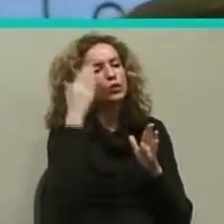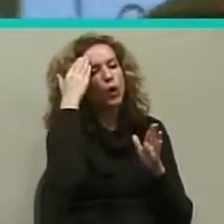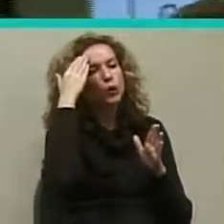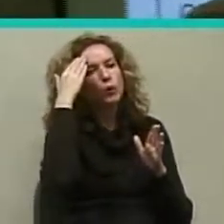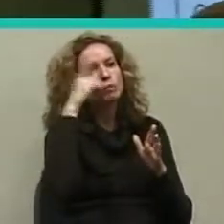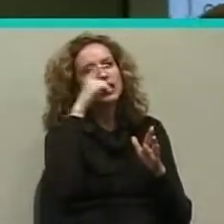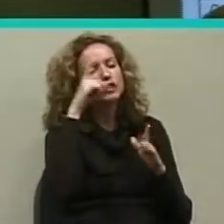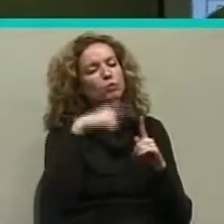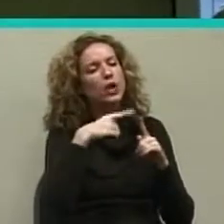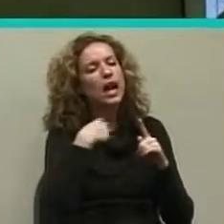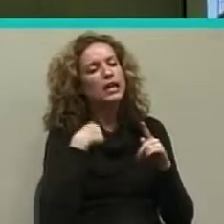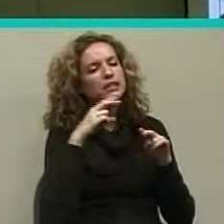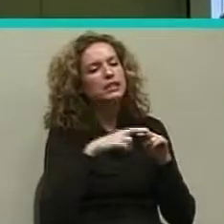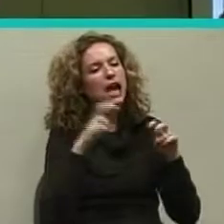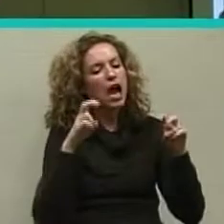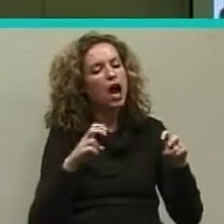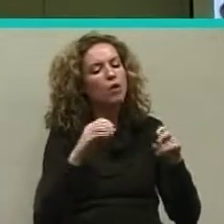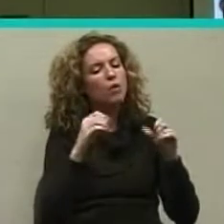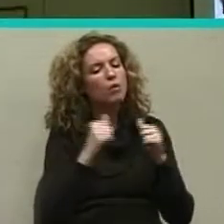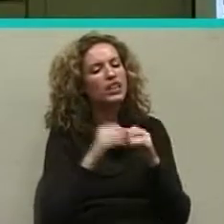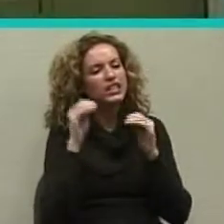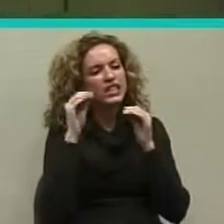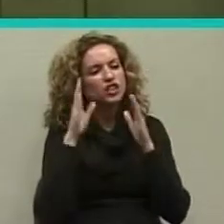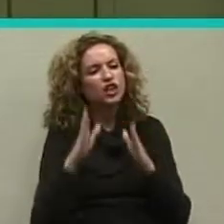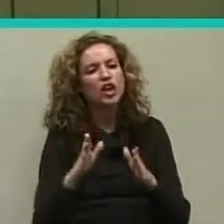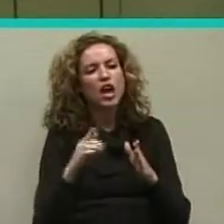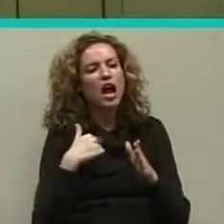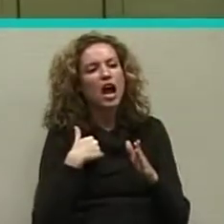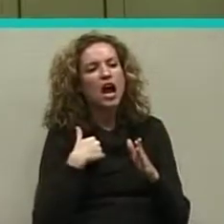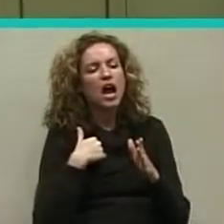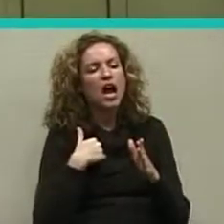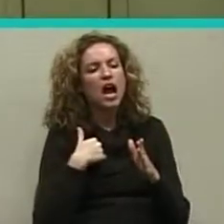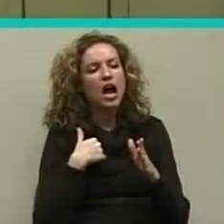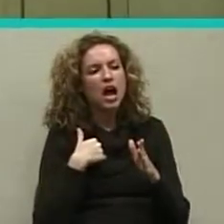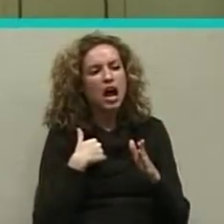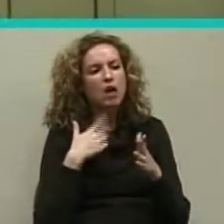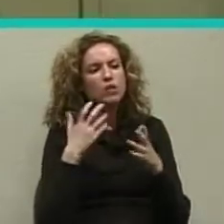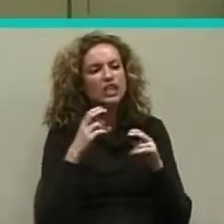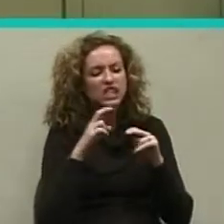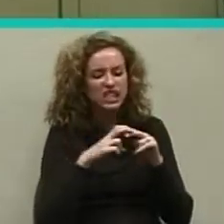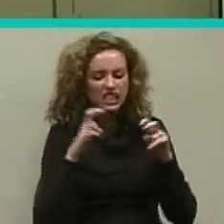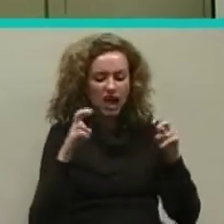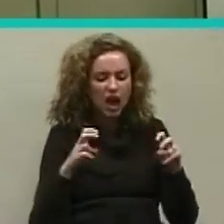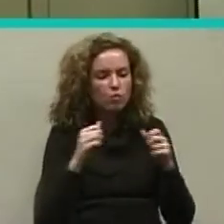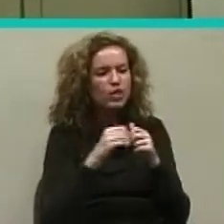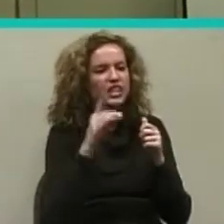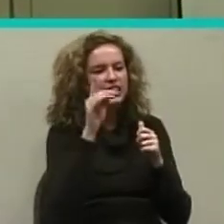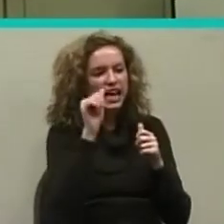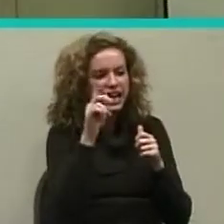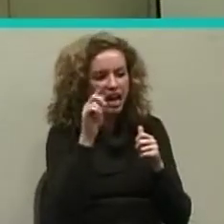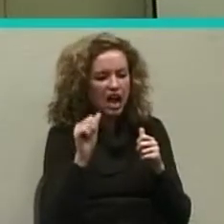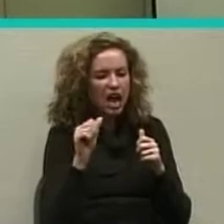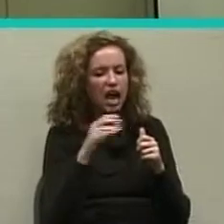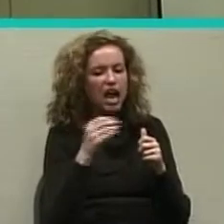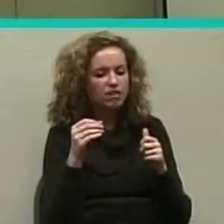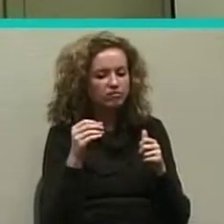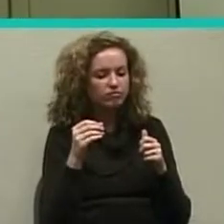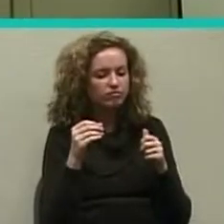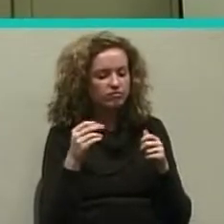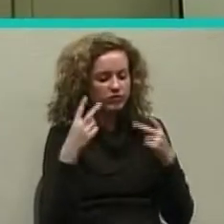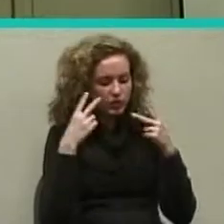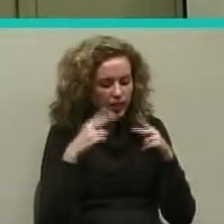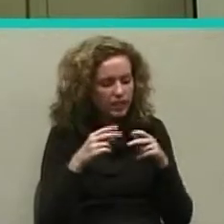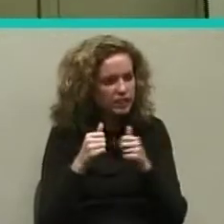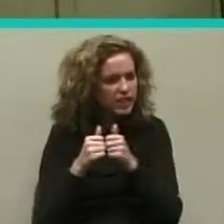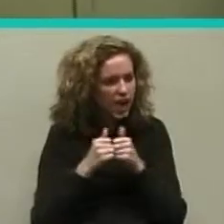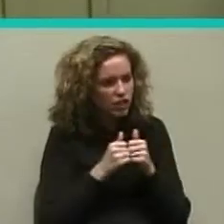teacher, I don't want to play shell answer person. I want to sit down with the data, and we're going to sit down and we're going to look at it together. And we're going to see if it makes